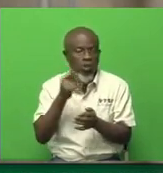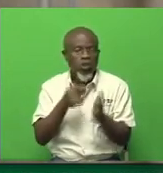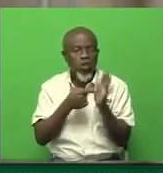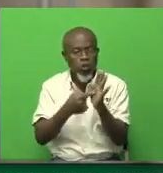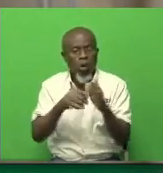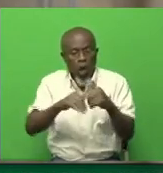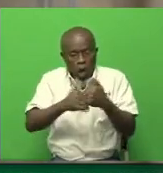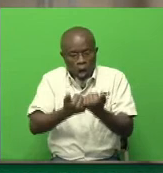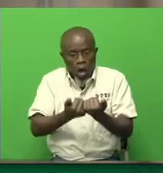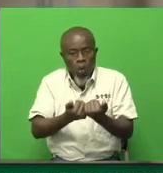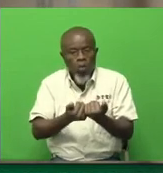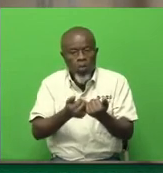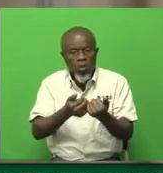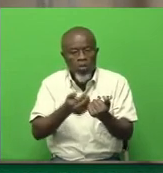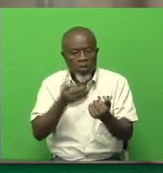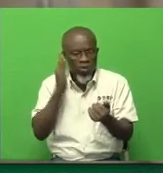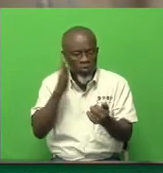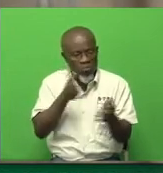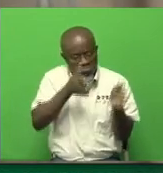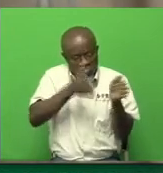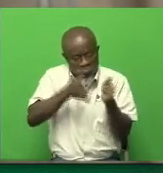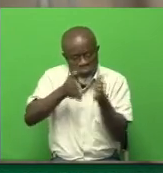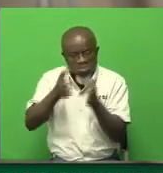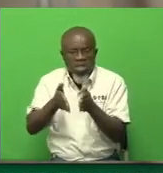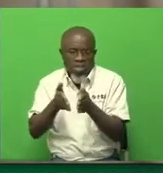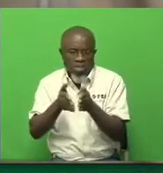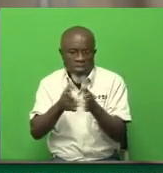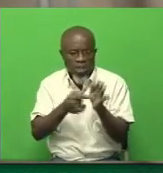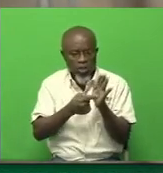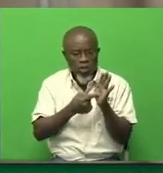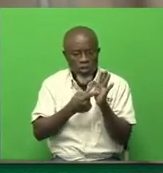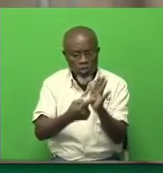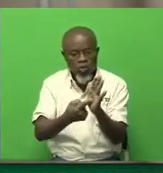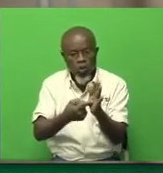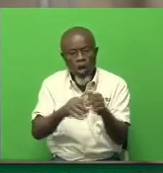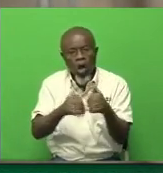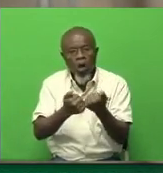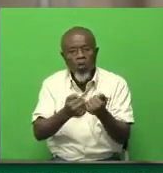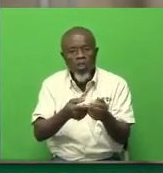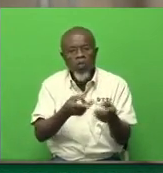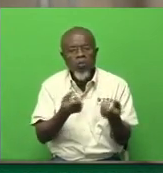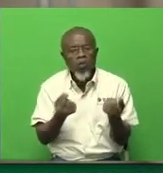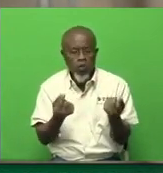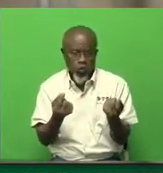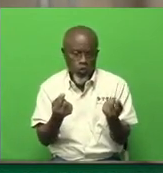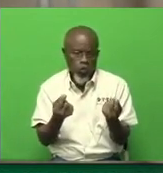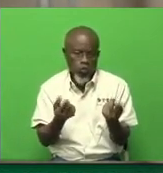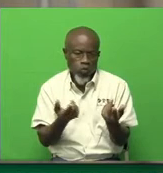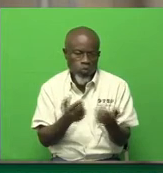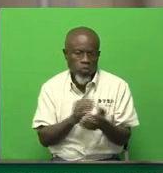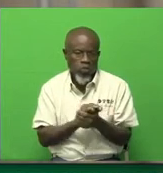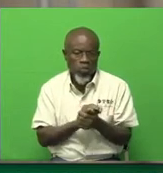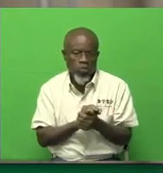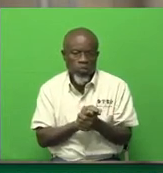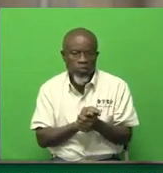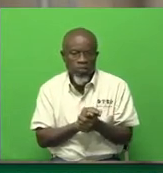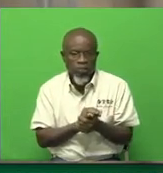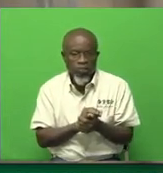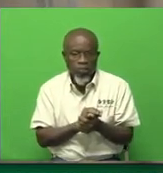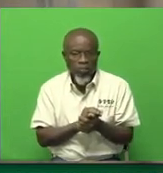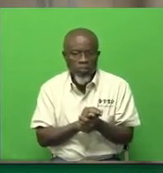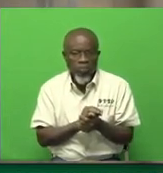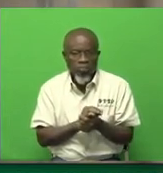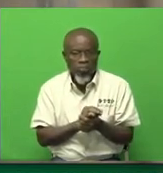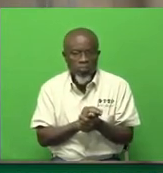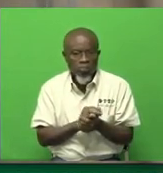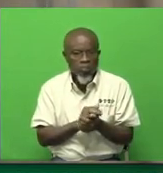tariffs and new rates so when a member speaks about a member for Lobby nobody speaks about the restructuring plan it's